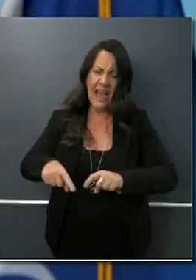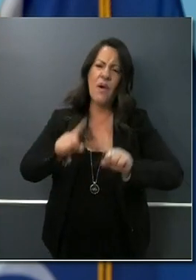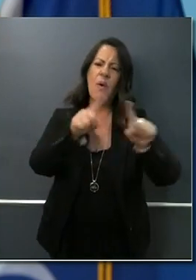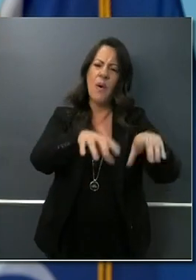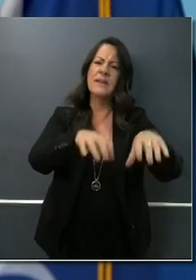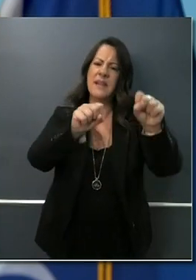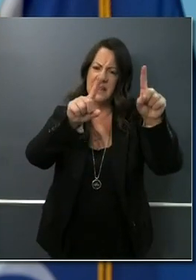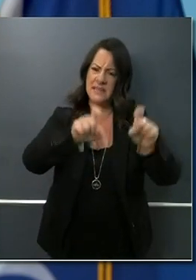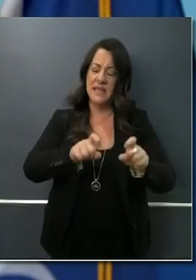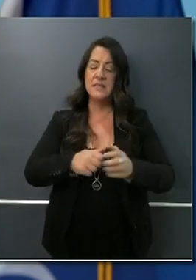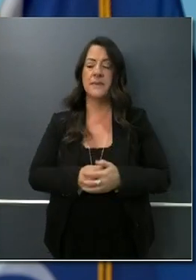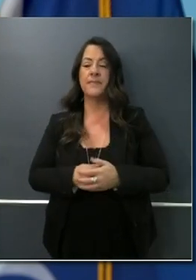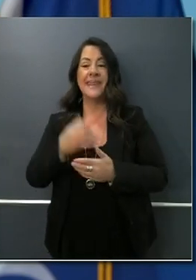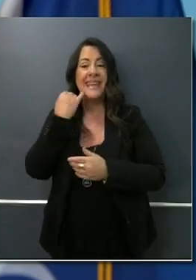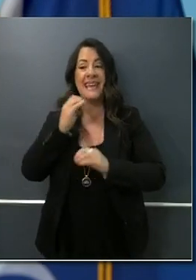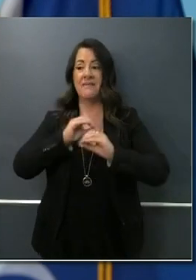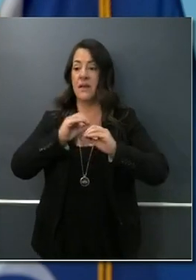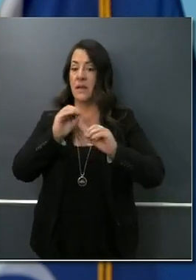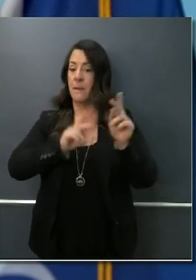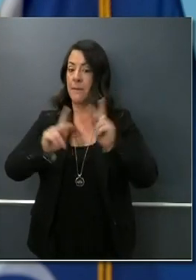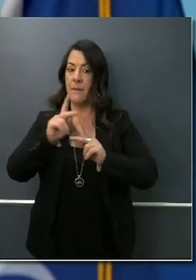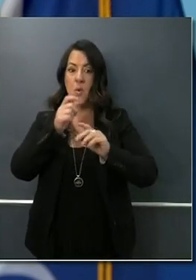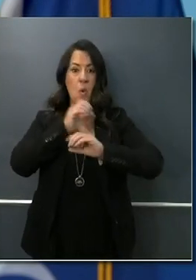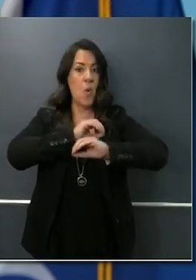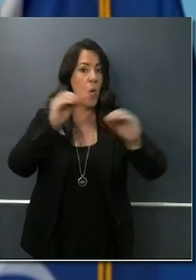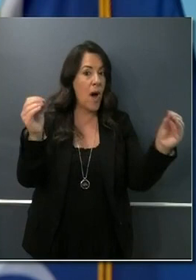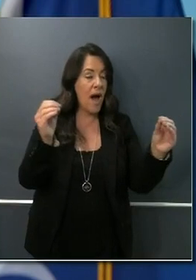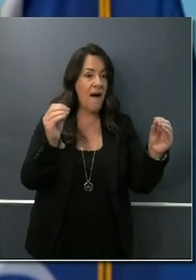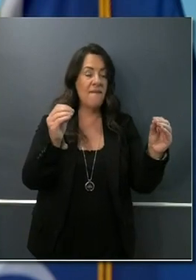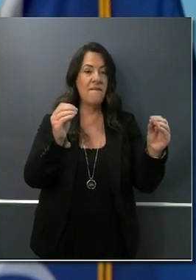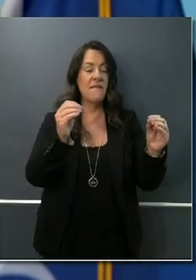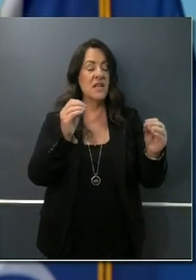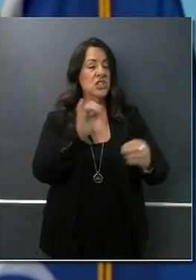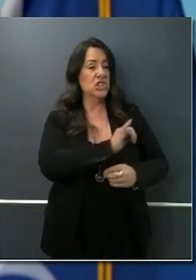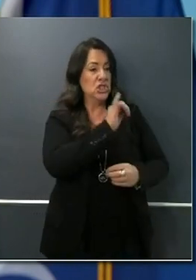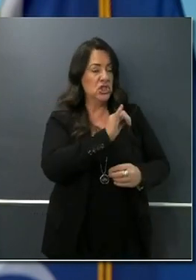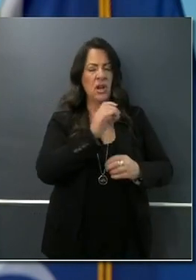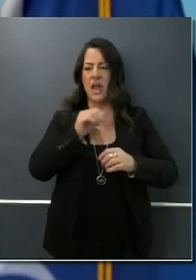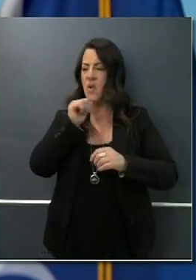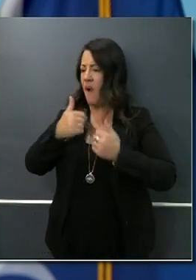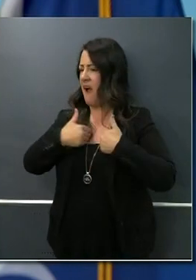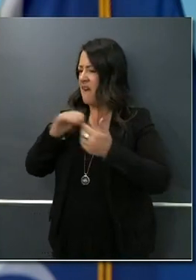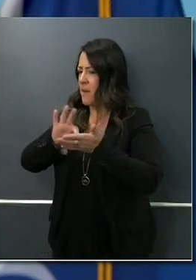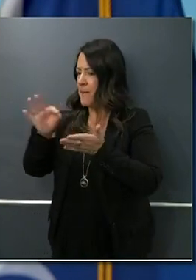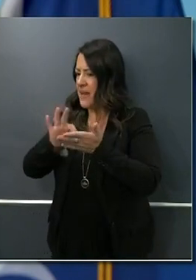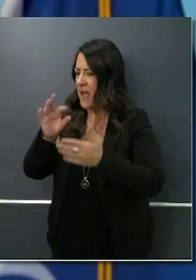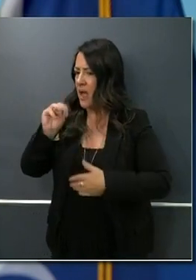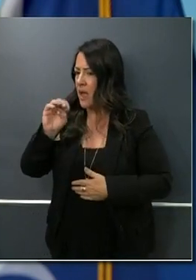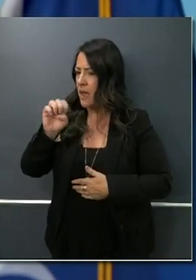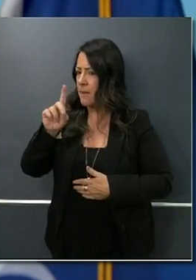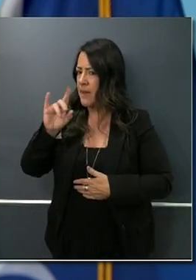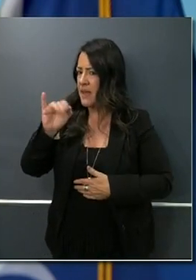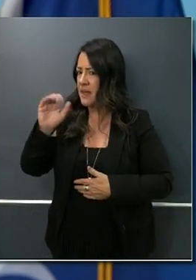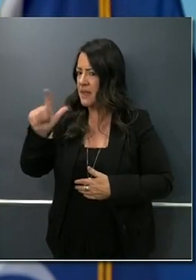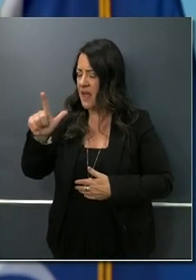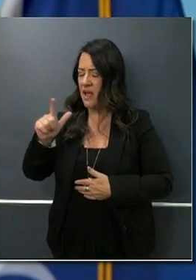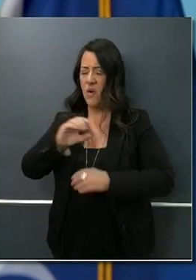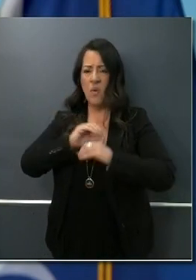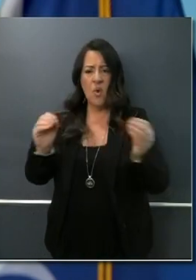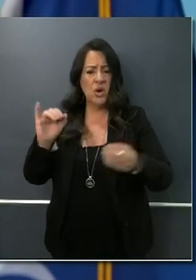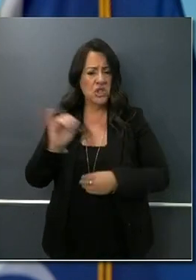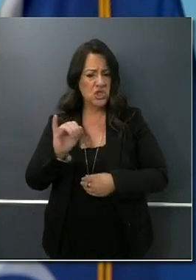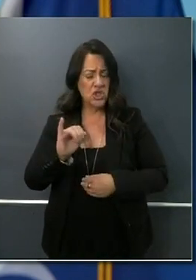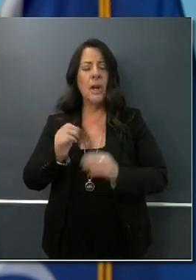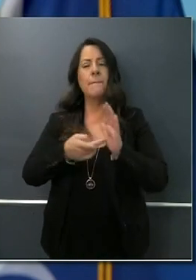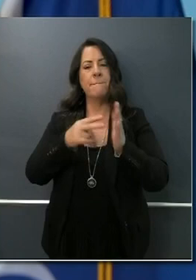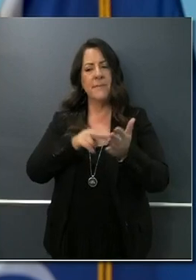not have either commercial insurance or Medi-Cal, those who are uninsured, that we make sure that anyone who